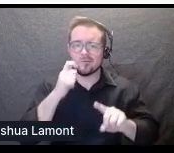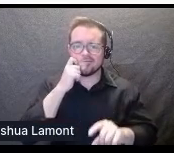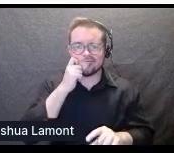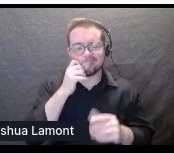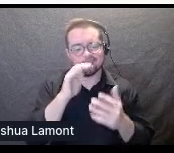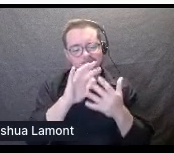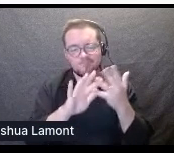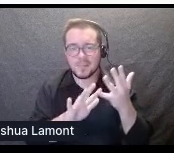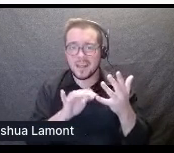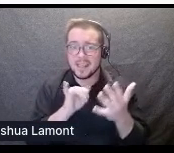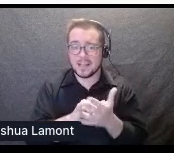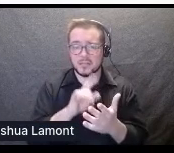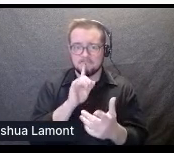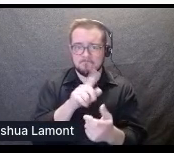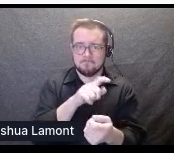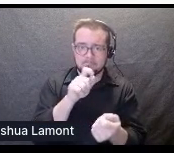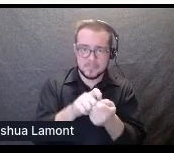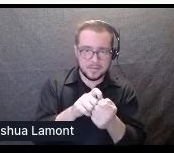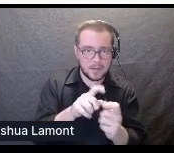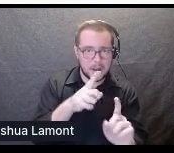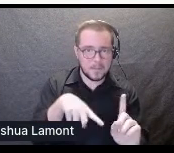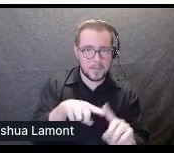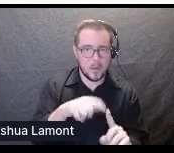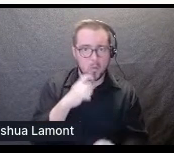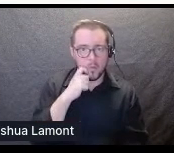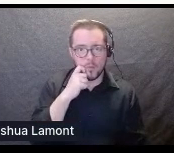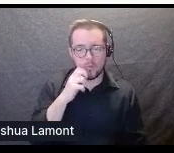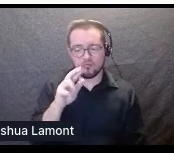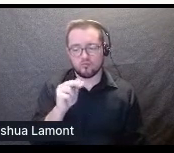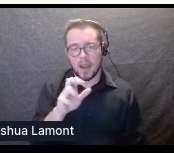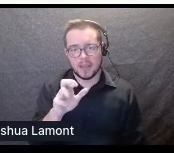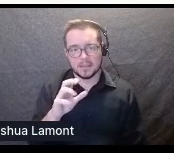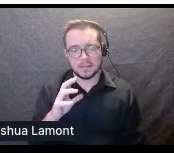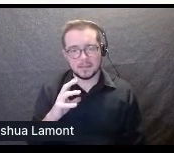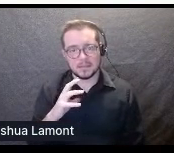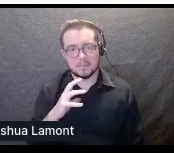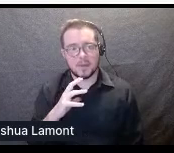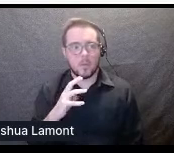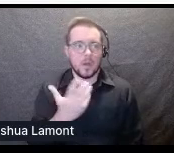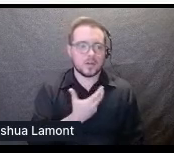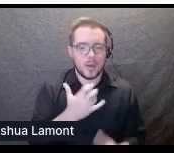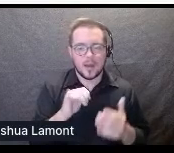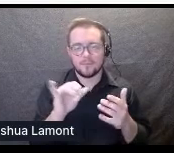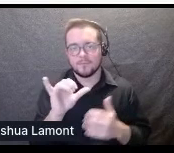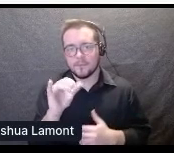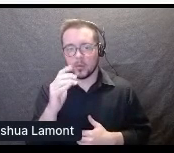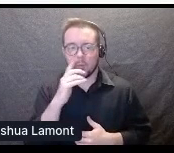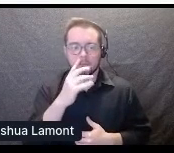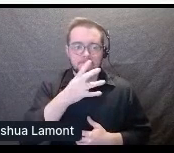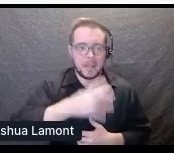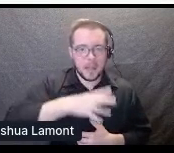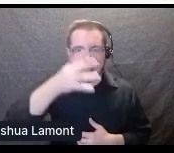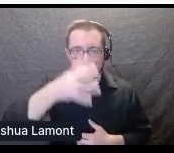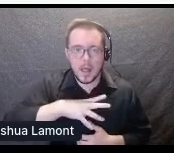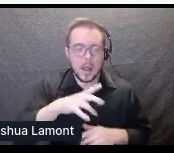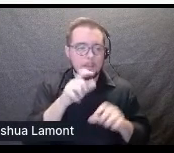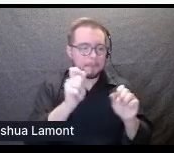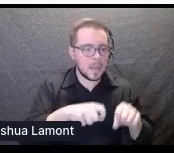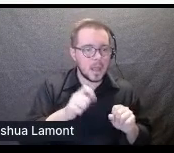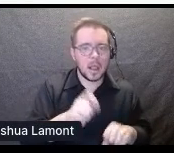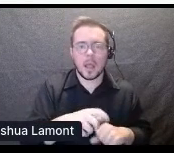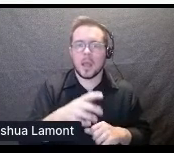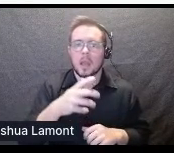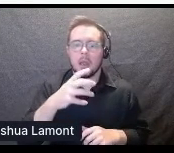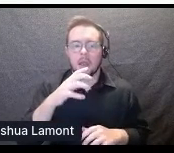just speaking specifically about race. Our base is also diverse in the intersection of gender, ability, class, and more that we